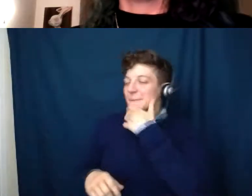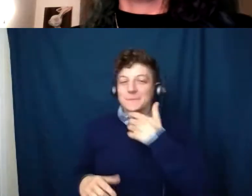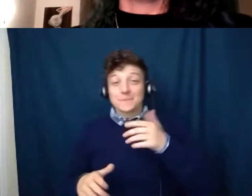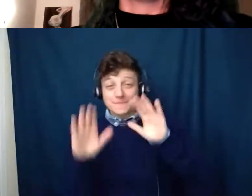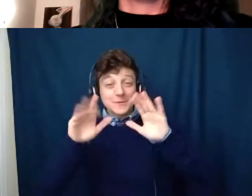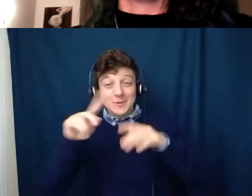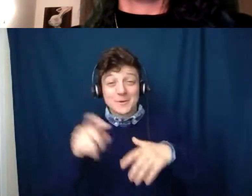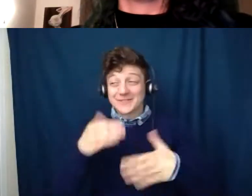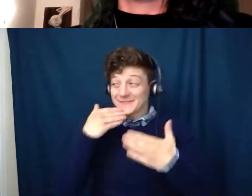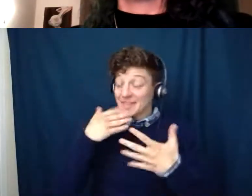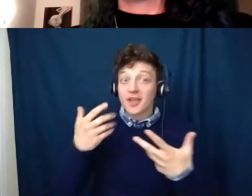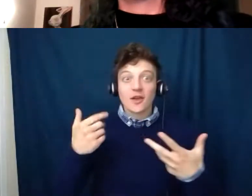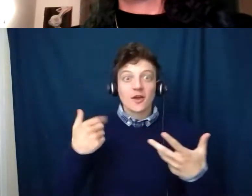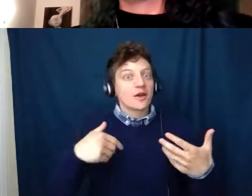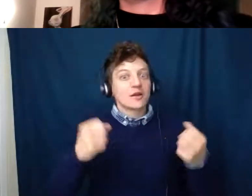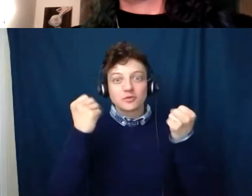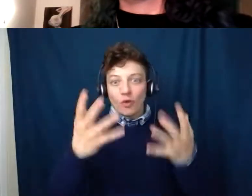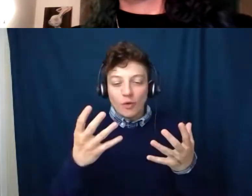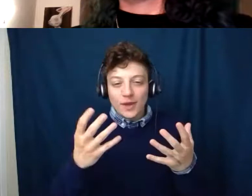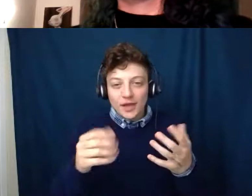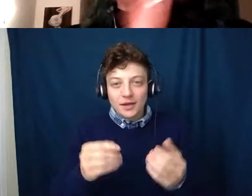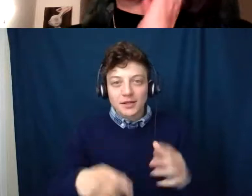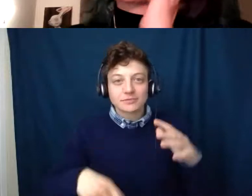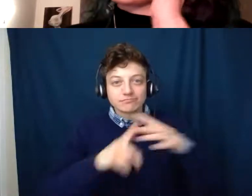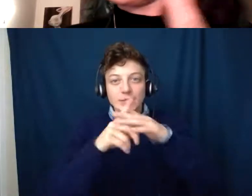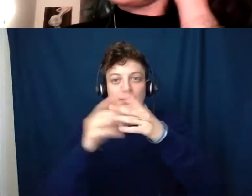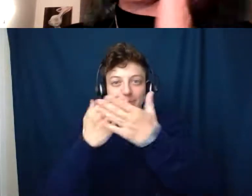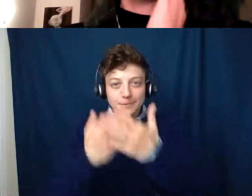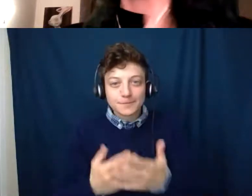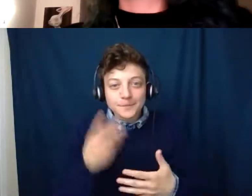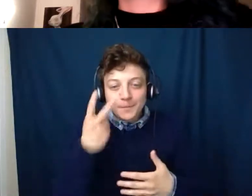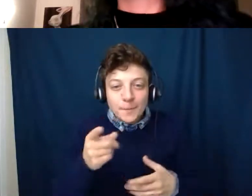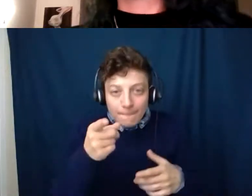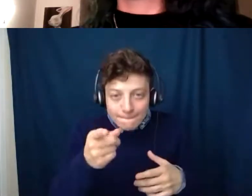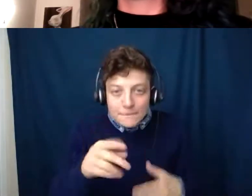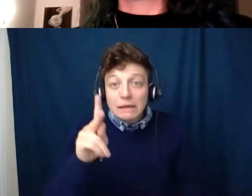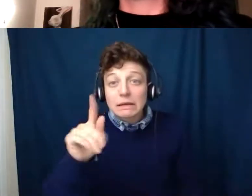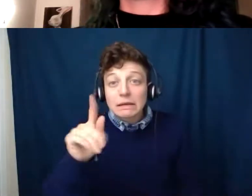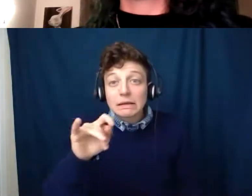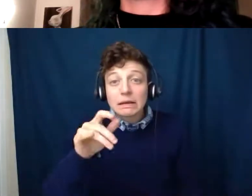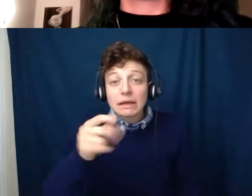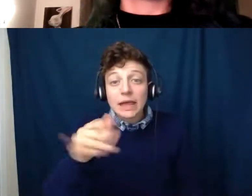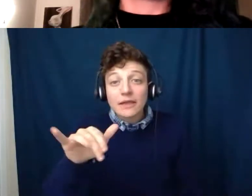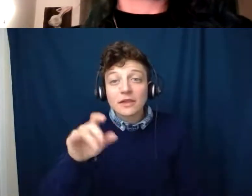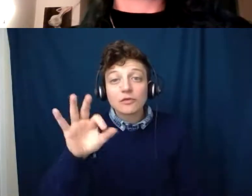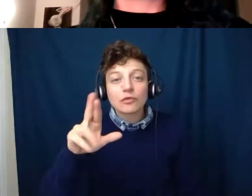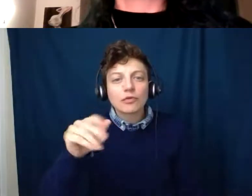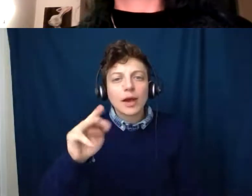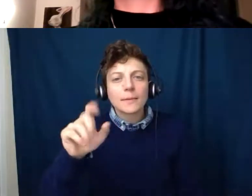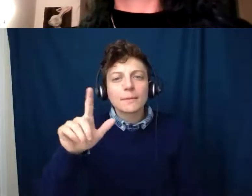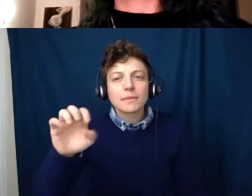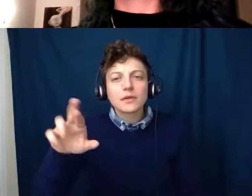question. Thank you. We've got a bunch of questions in the chat. The first one comes from Kathy Freimiller. Can you talk a little bit more about